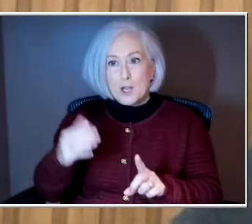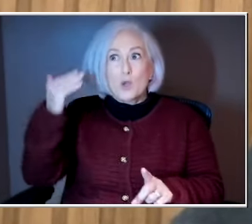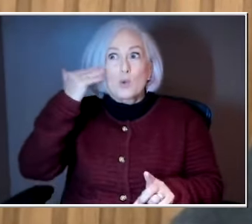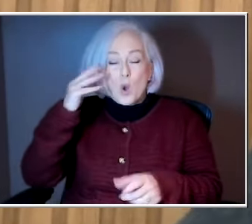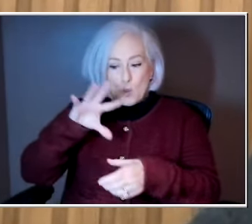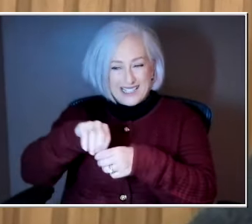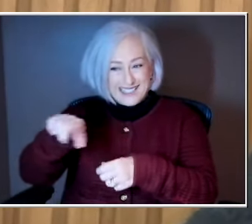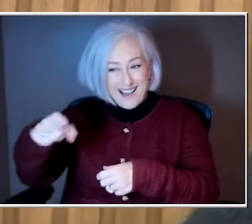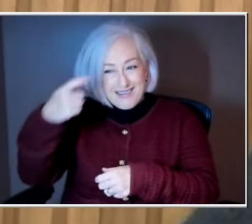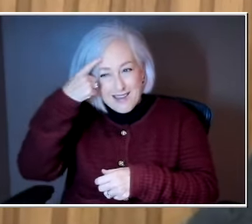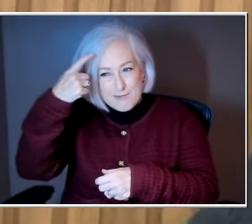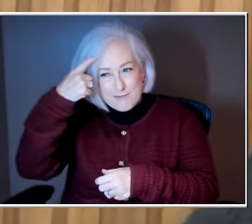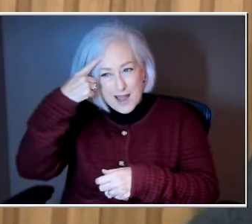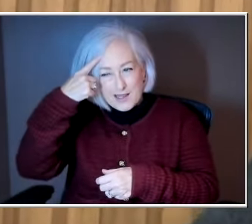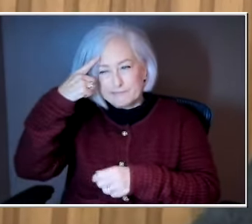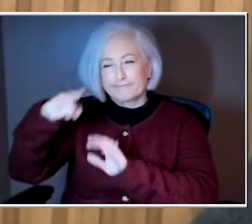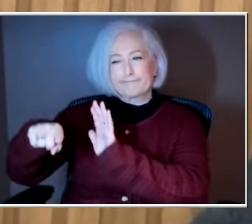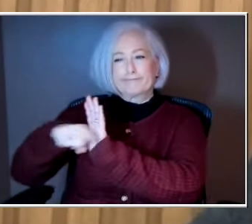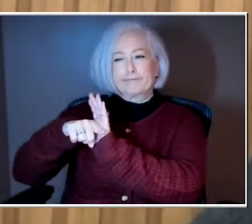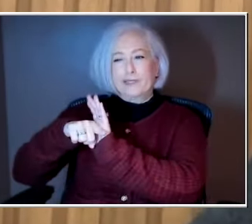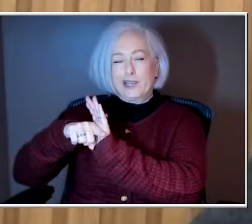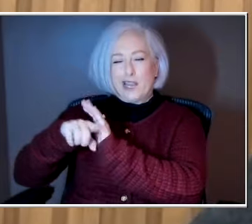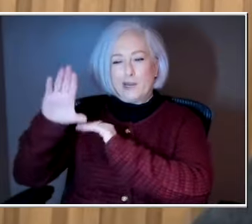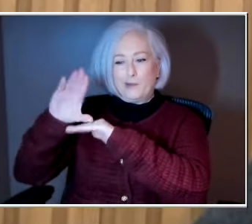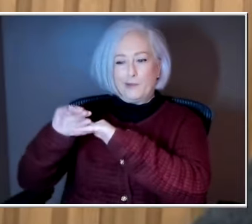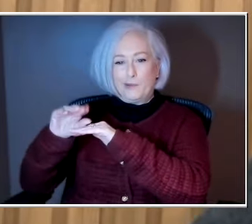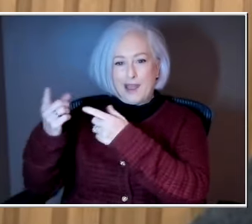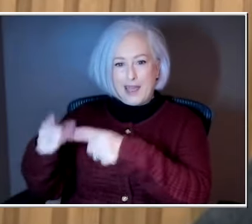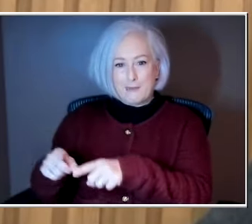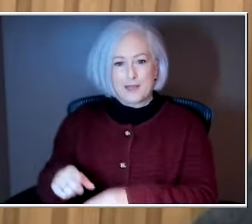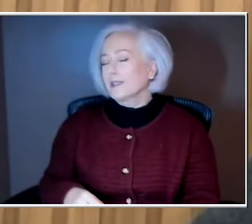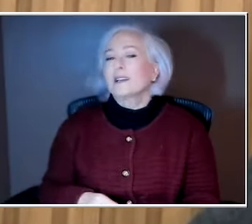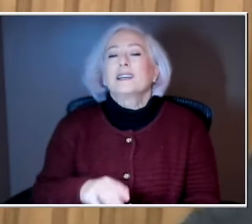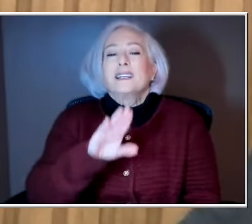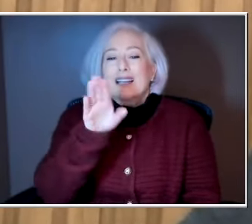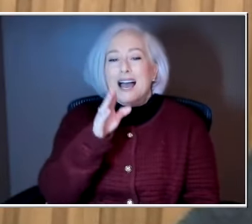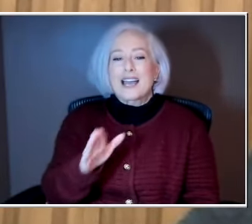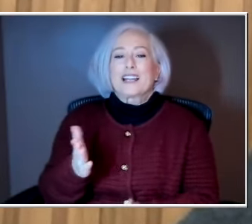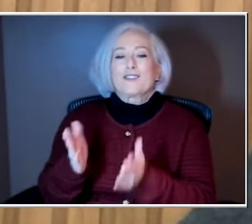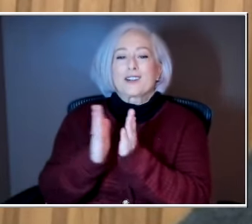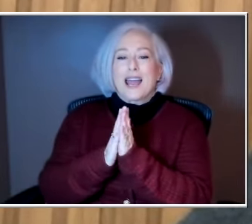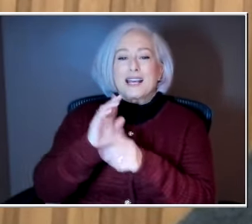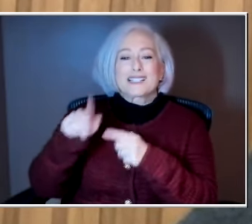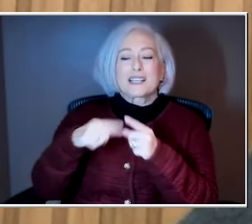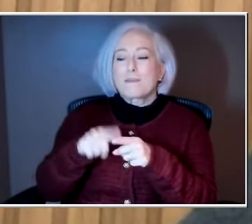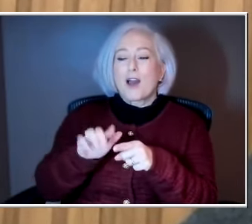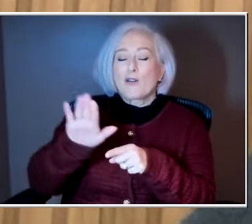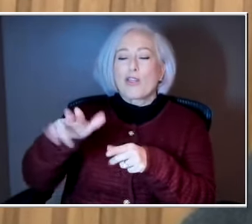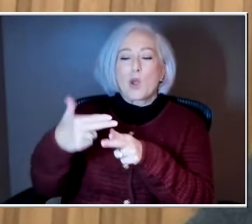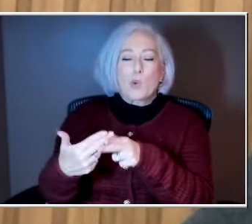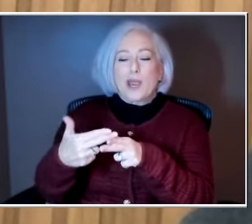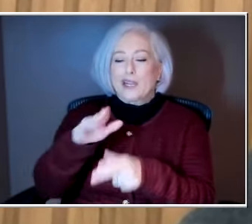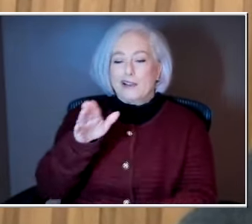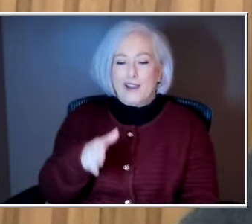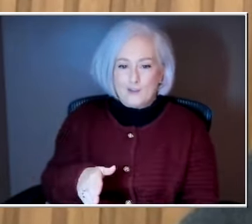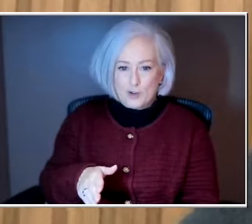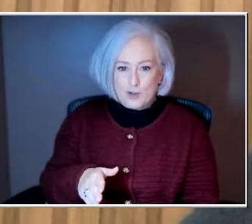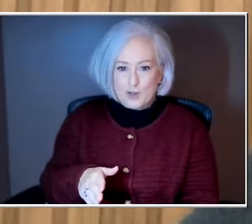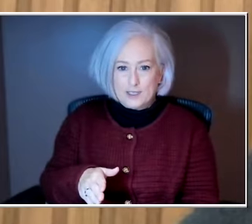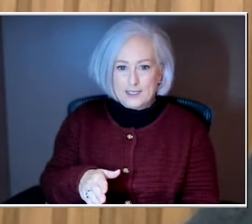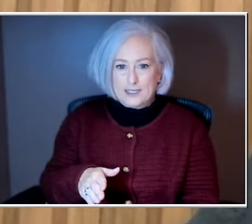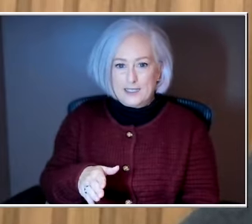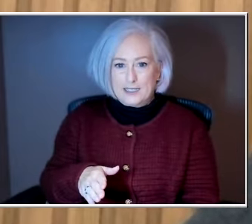Sure. So one example, like I never will ask people about their weight. There's a lot of focus on that in the process elsewhere. I'm careful actually to not